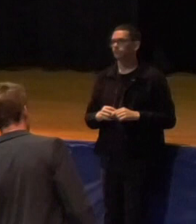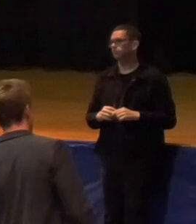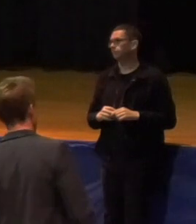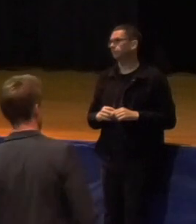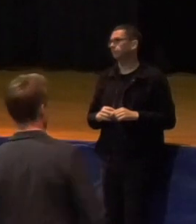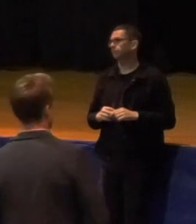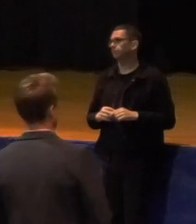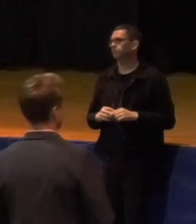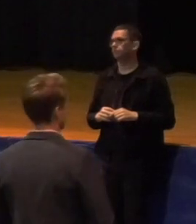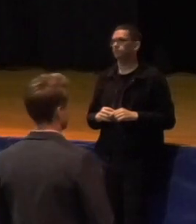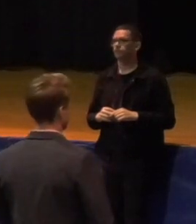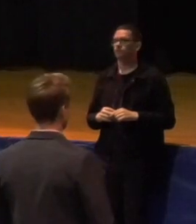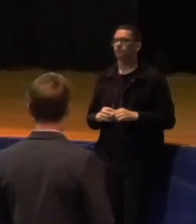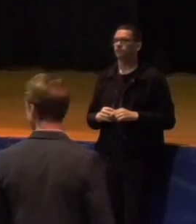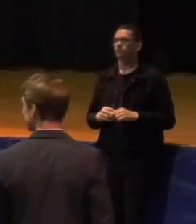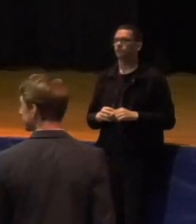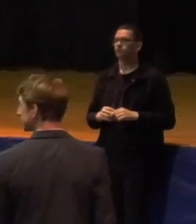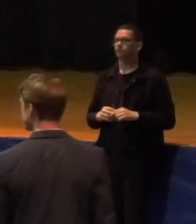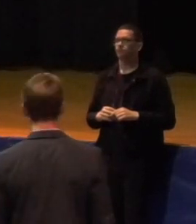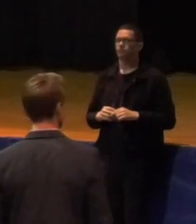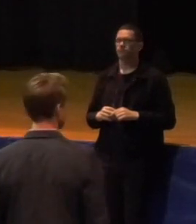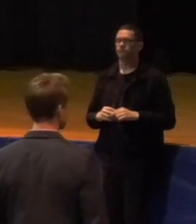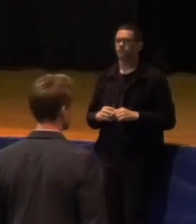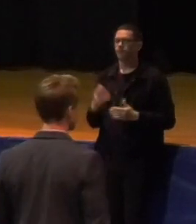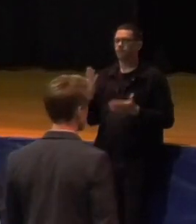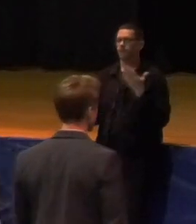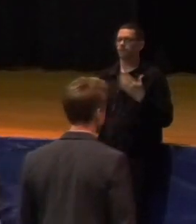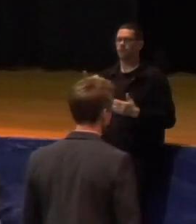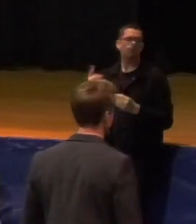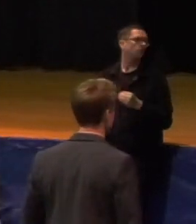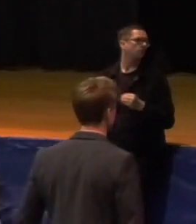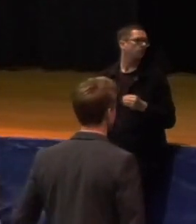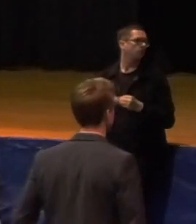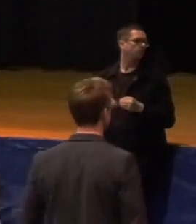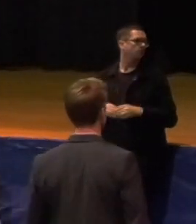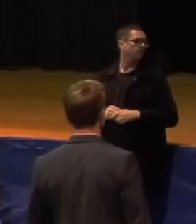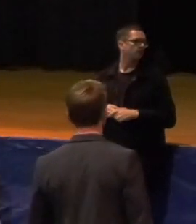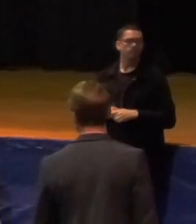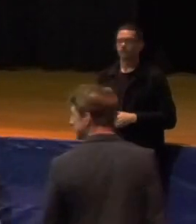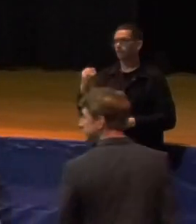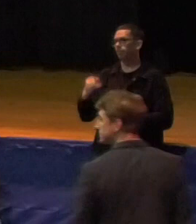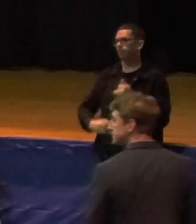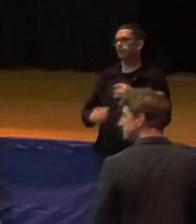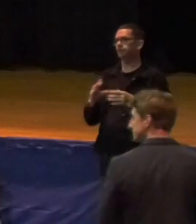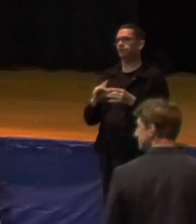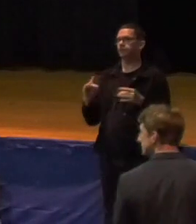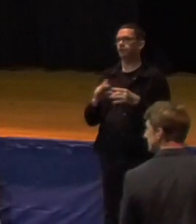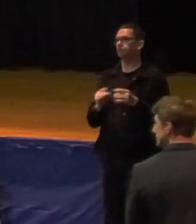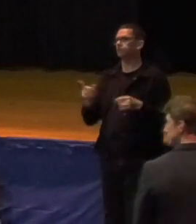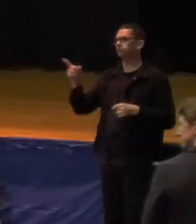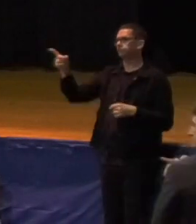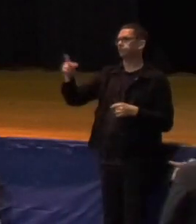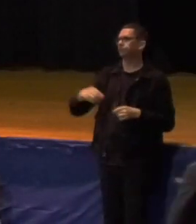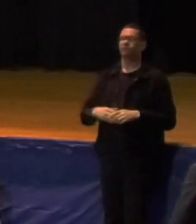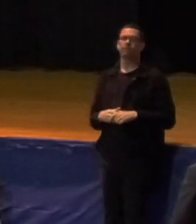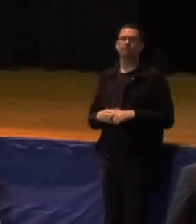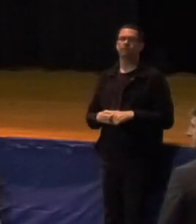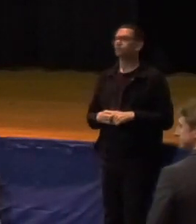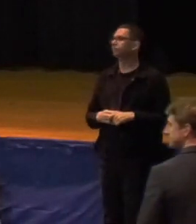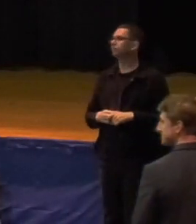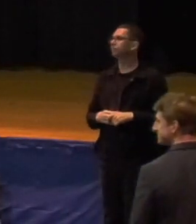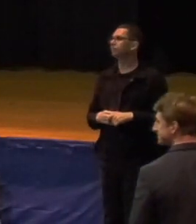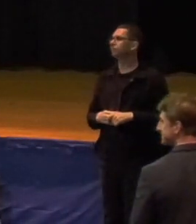we good? There's one over here, but okay. I think the last comment for this gentleman over here.